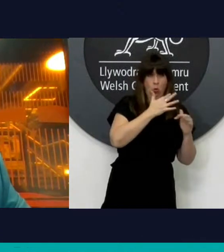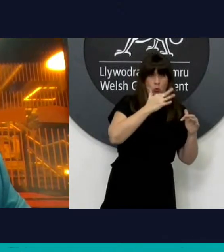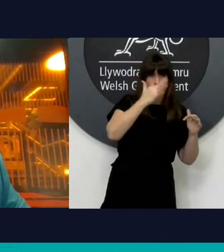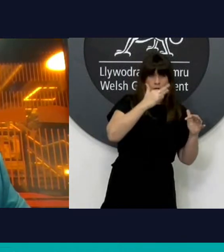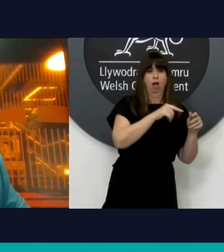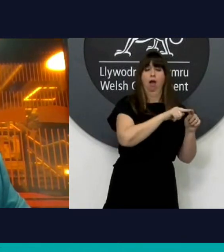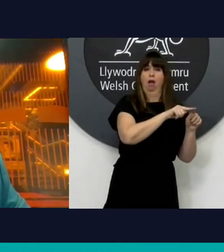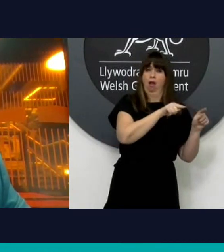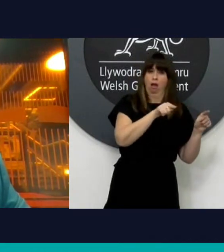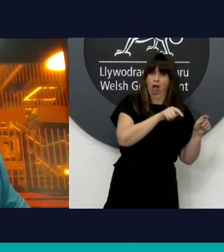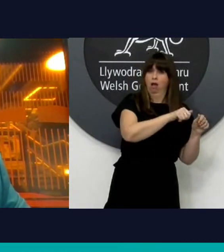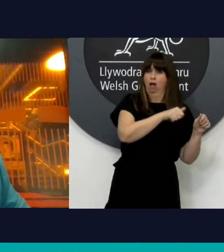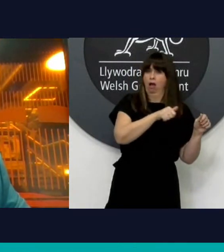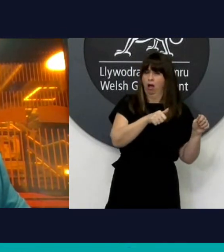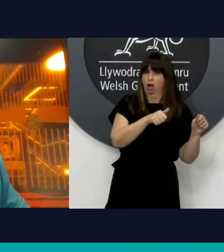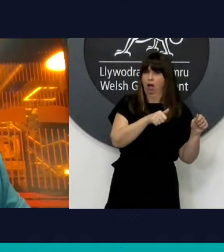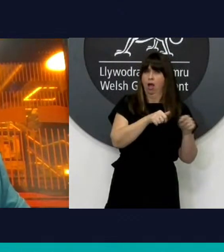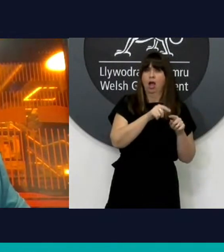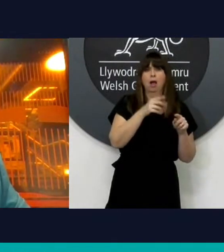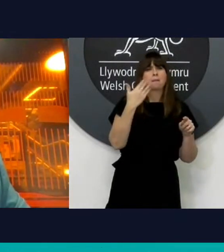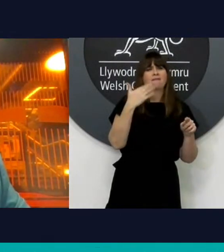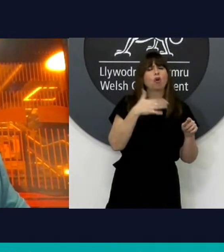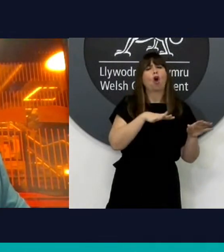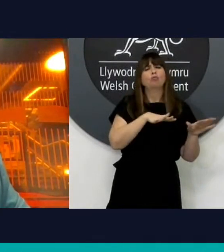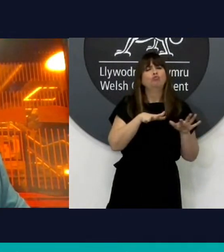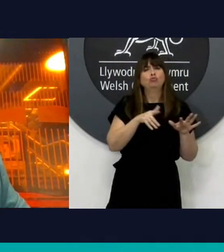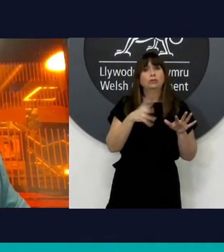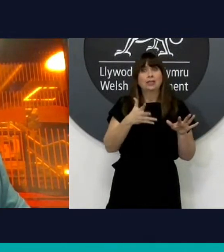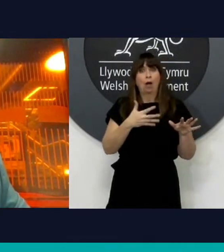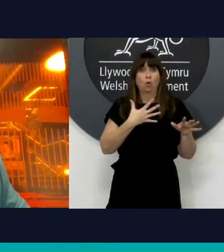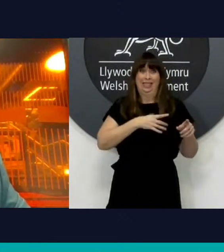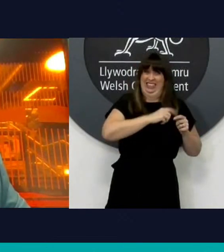people are eligible now, what's the new target?